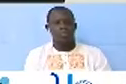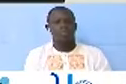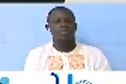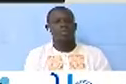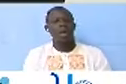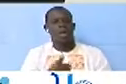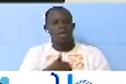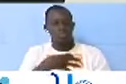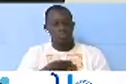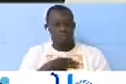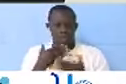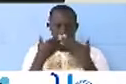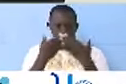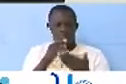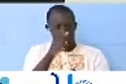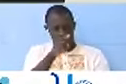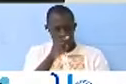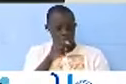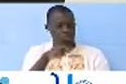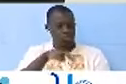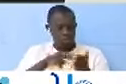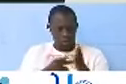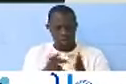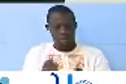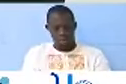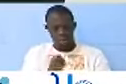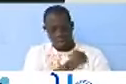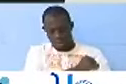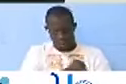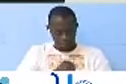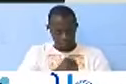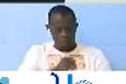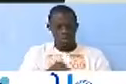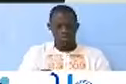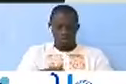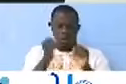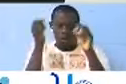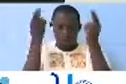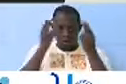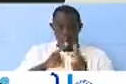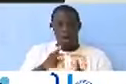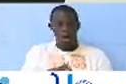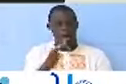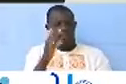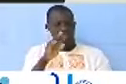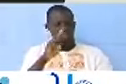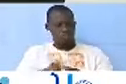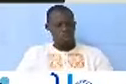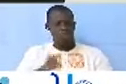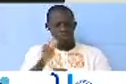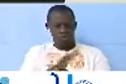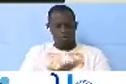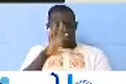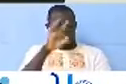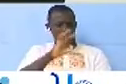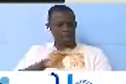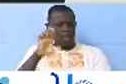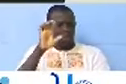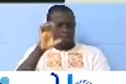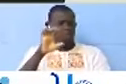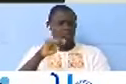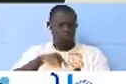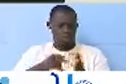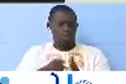Okay. I would like to tell you that it is a criminal offense to lie before the TRRC. Anin kabi mbela fla kay kala mudan nin nako ni